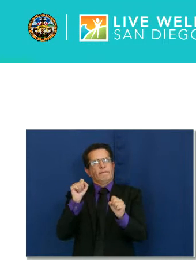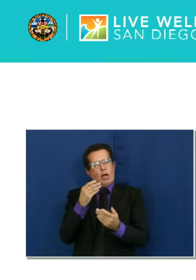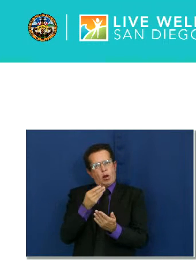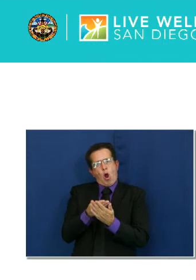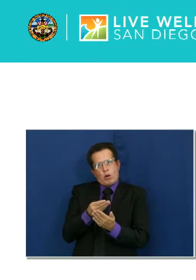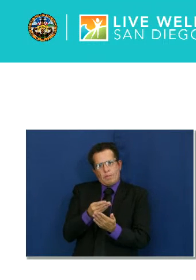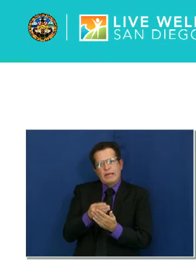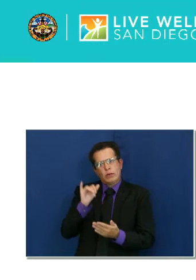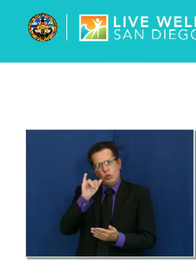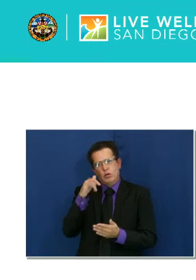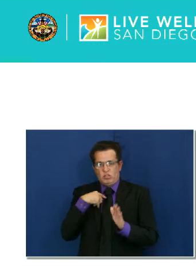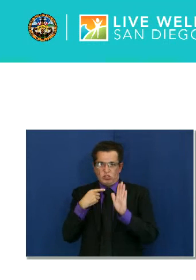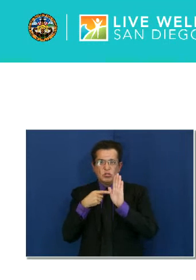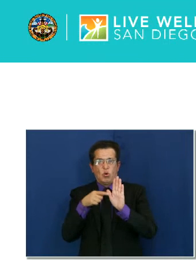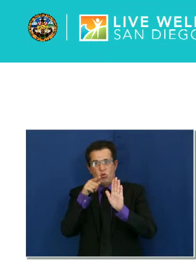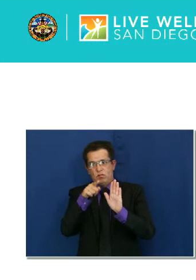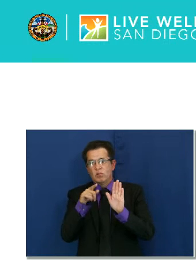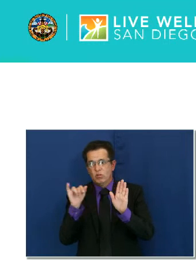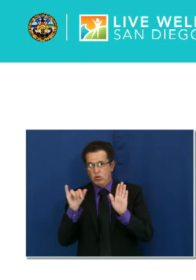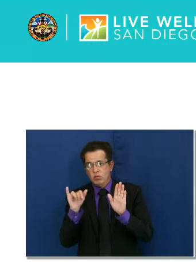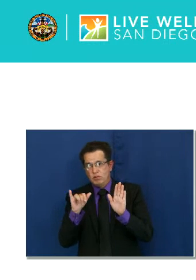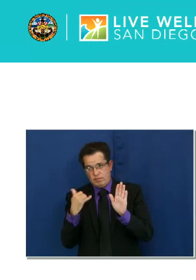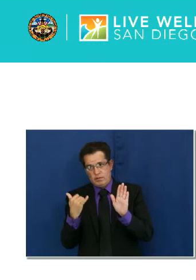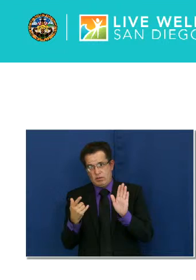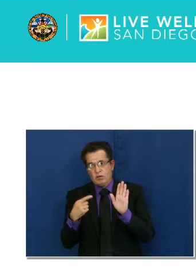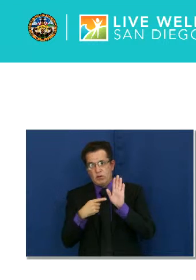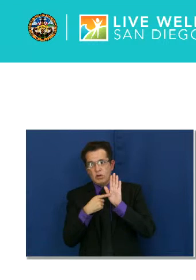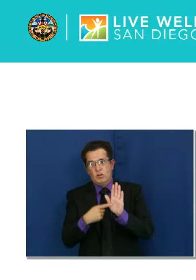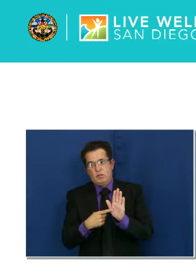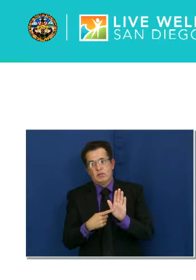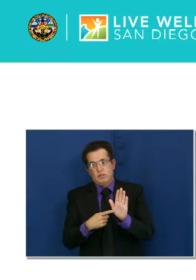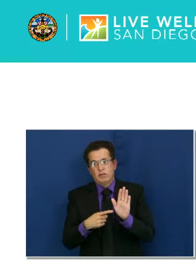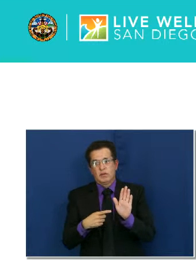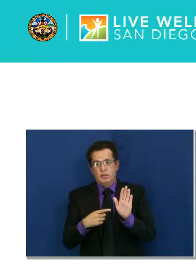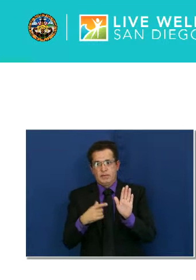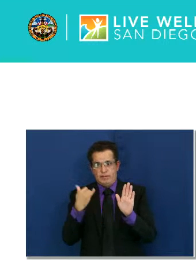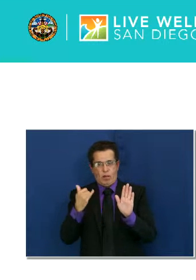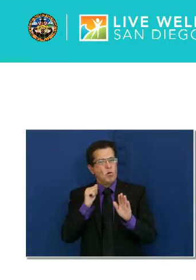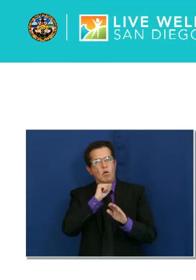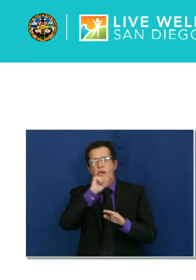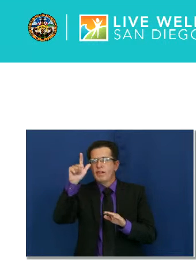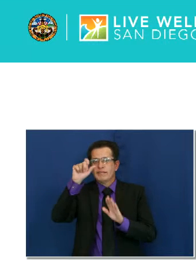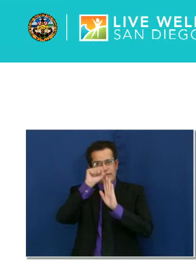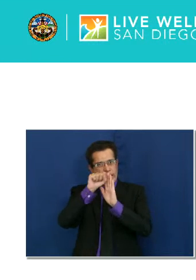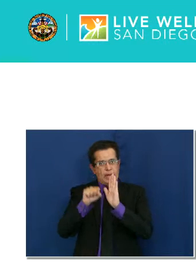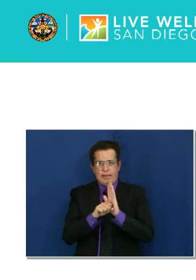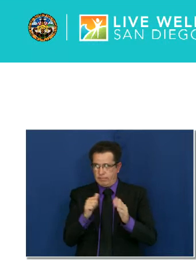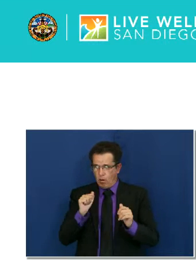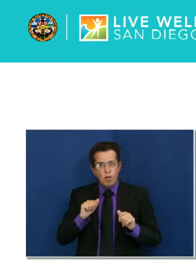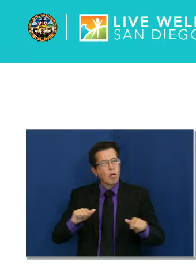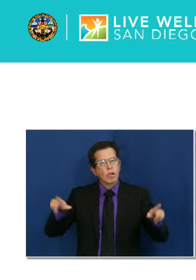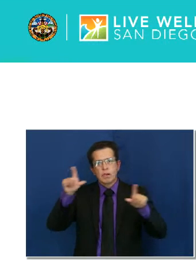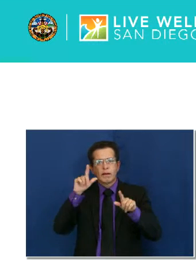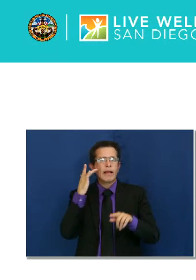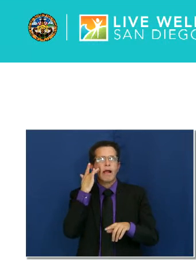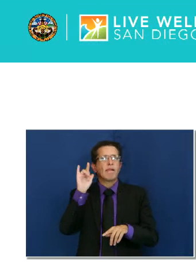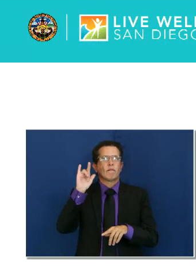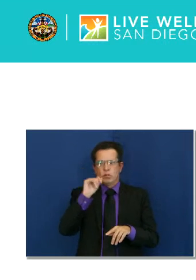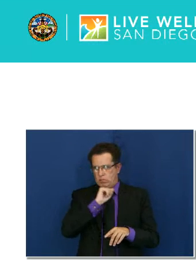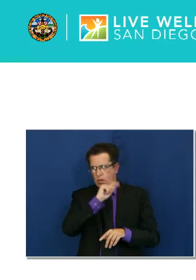have significantly gone, the entire state has almost gone completely